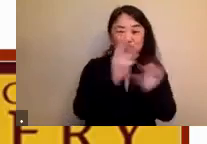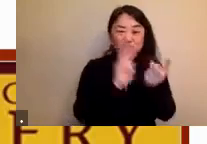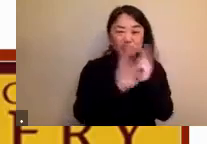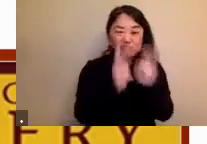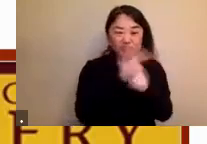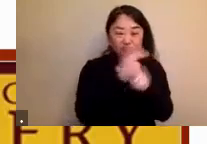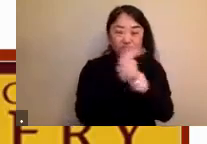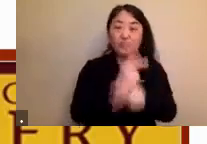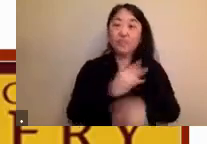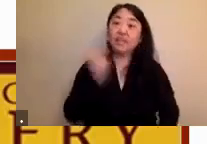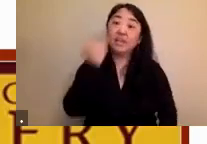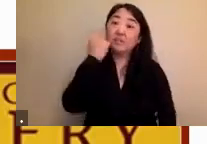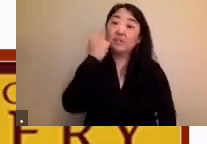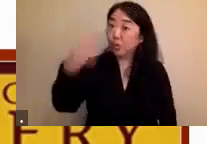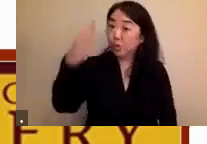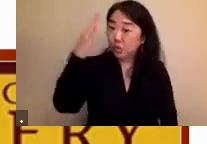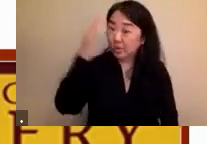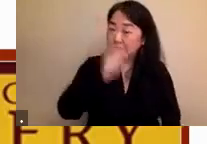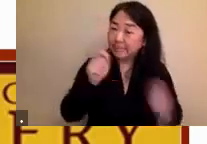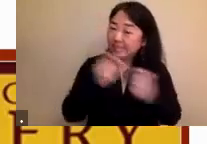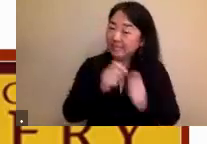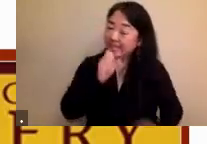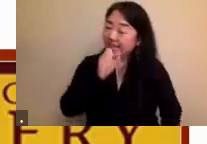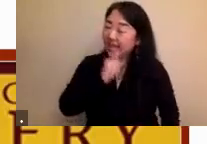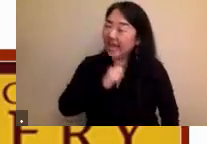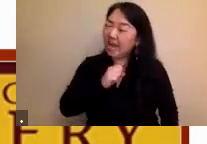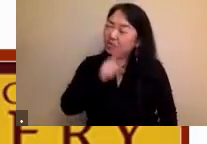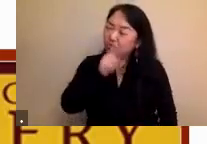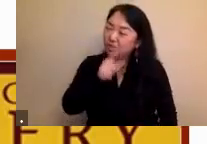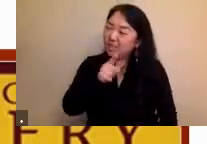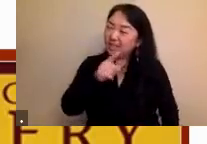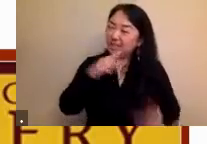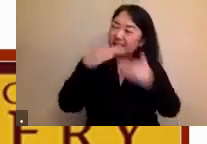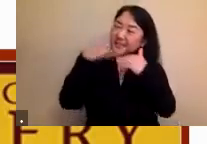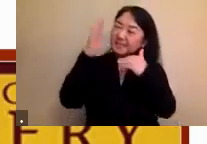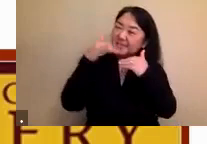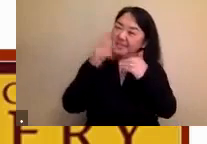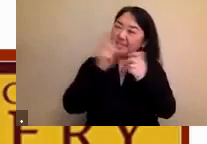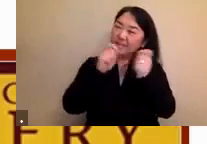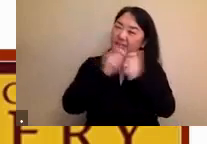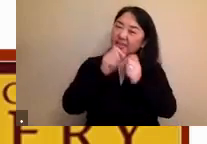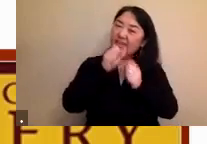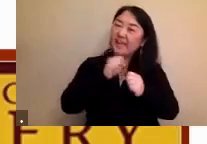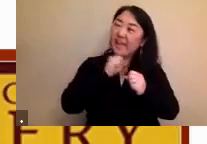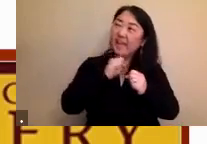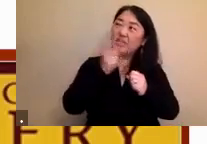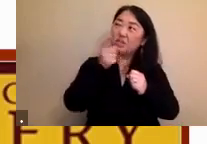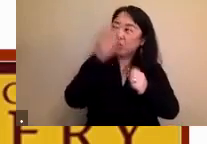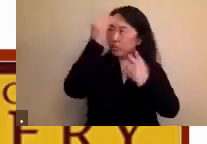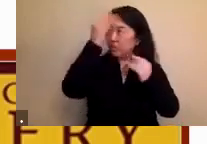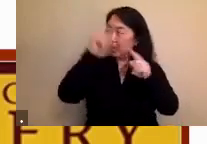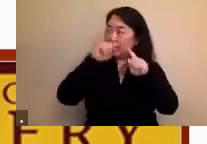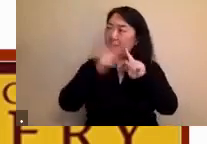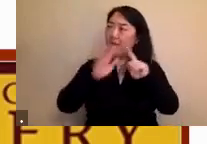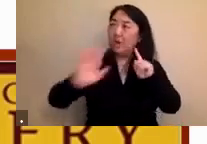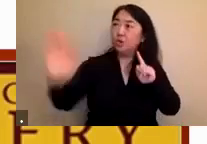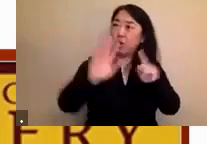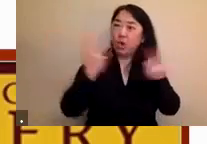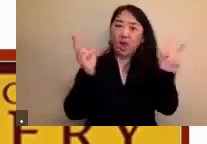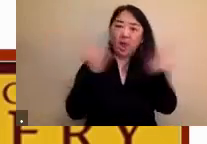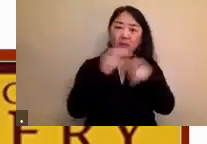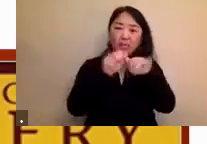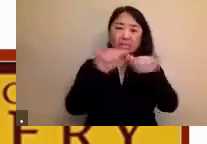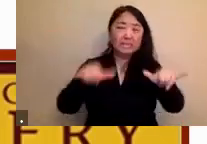are of age and if you really think about it, if you think about what surrounds you in terms of your highway